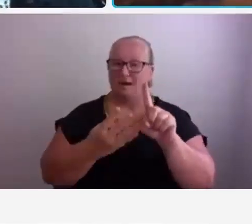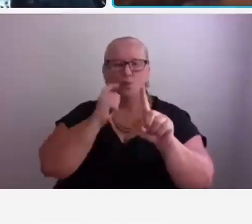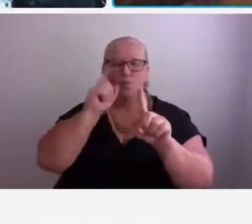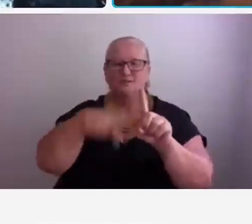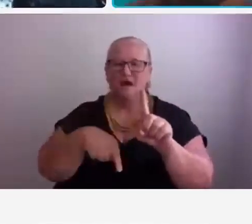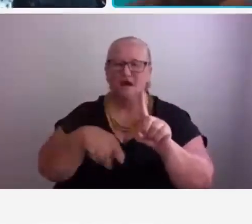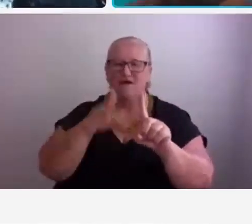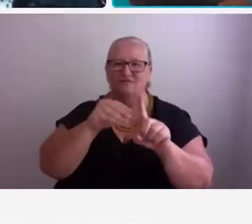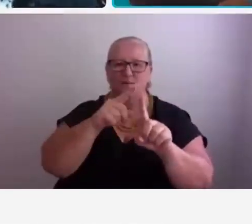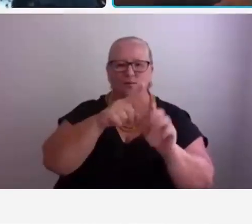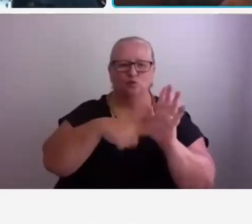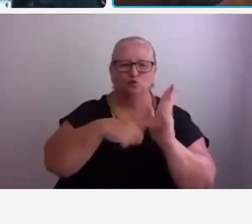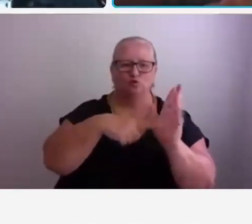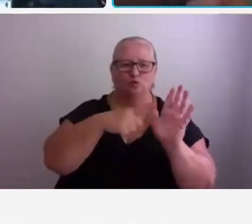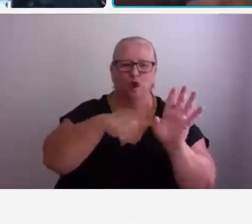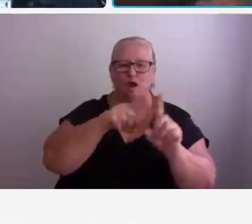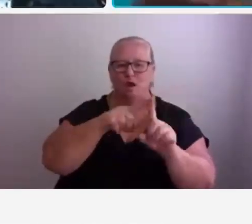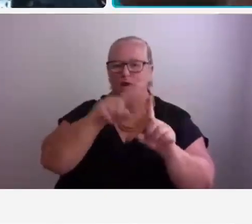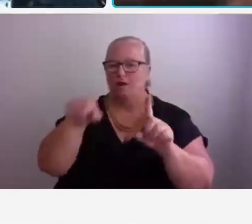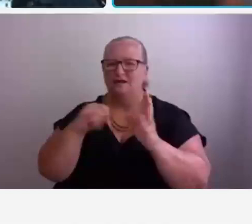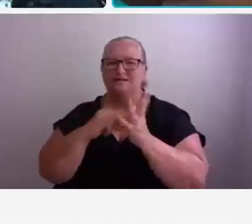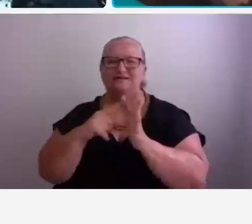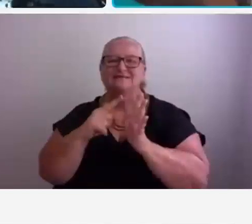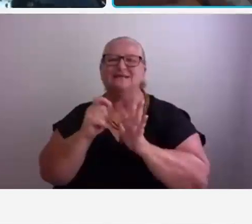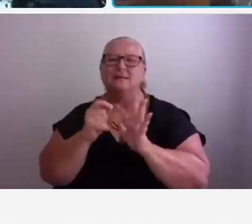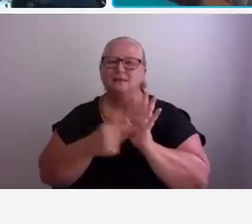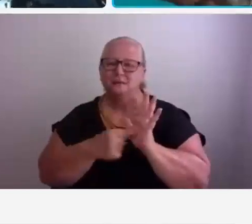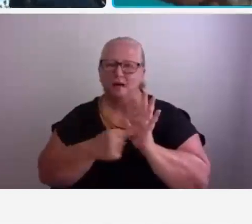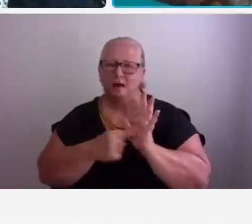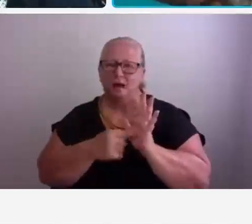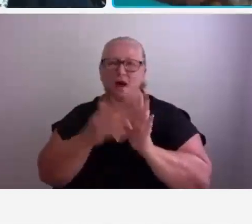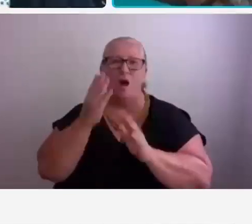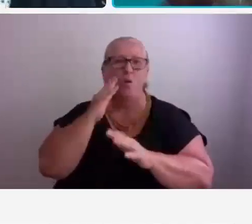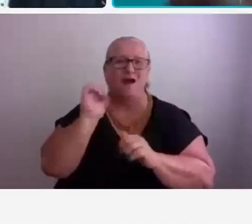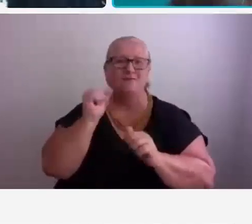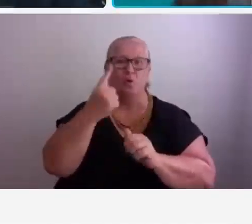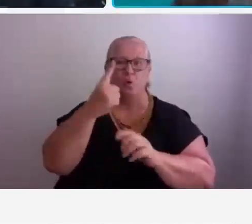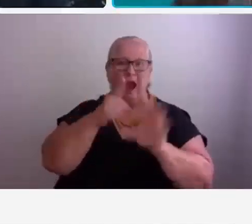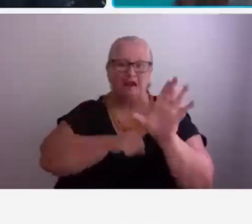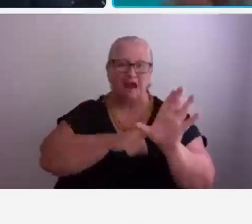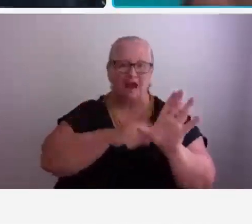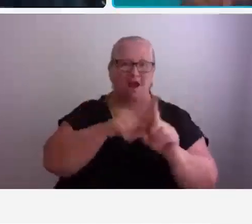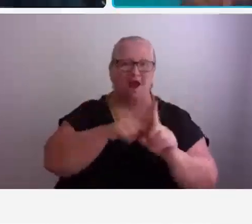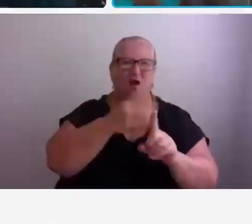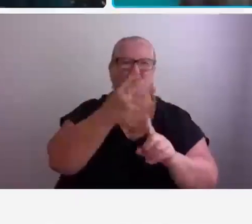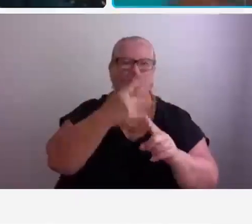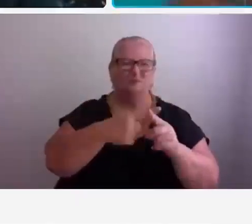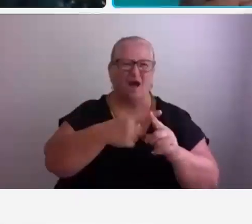pick up the July through to September. Once we've done the 4-quarter collections through